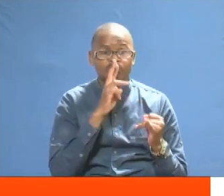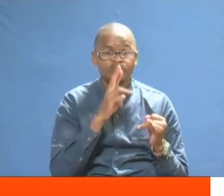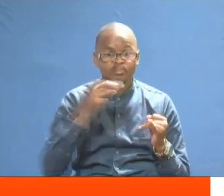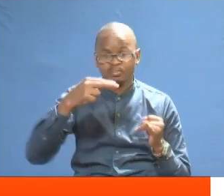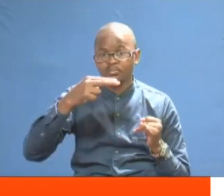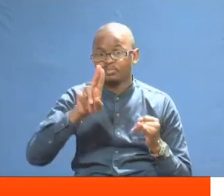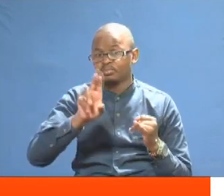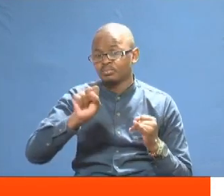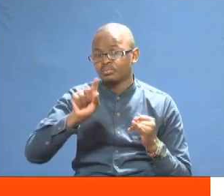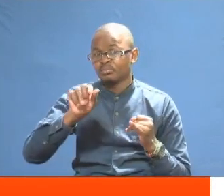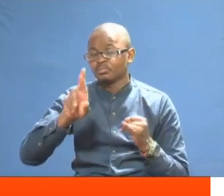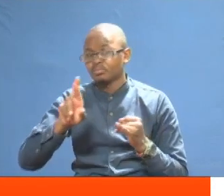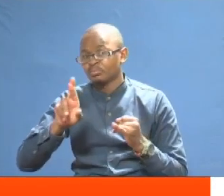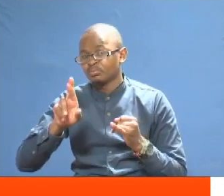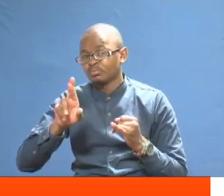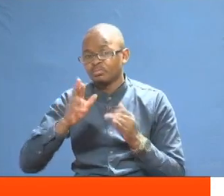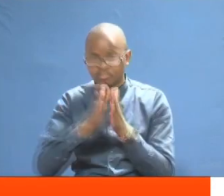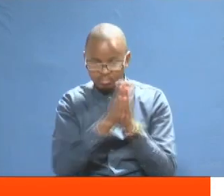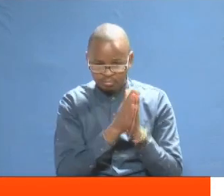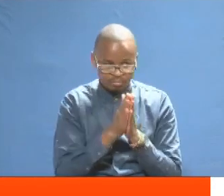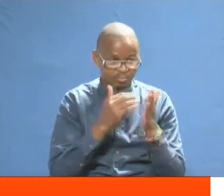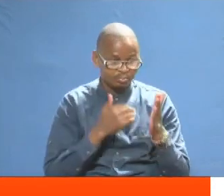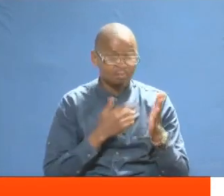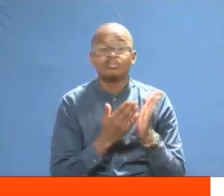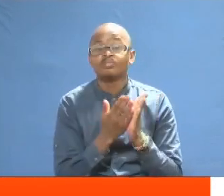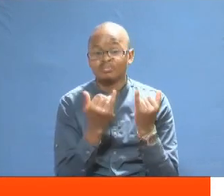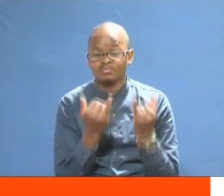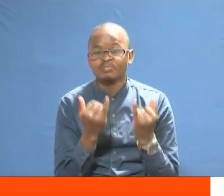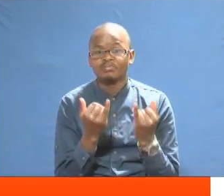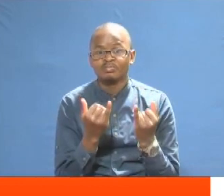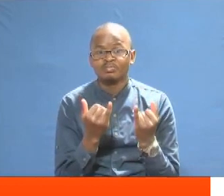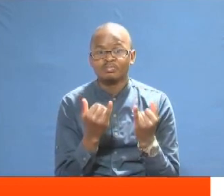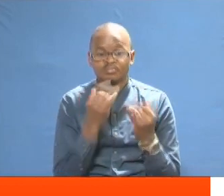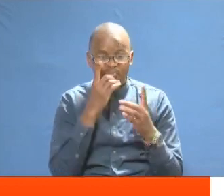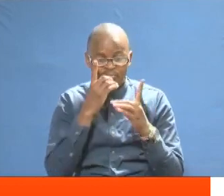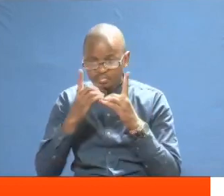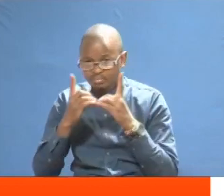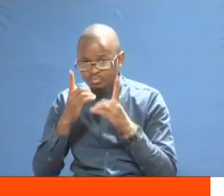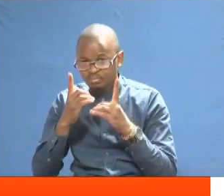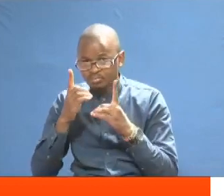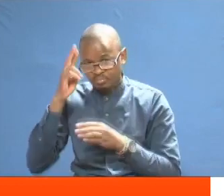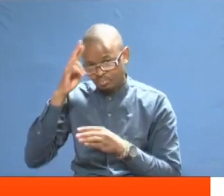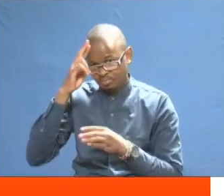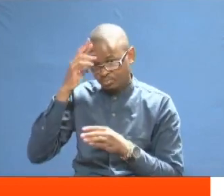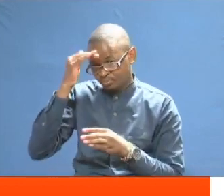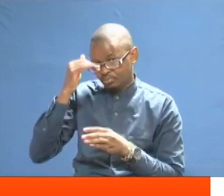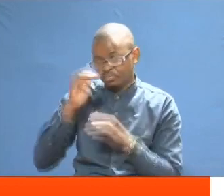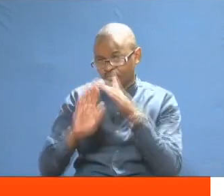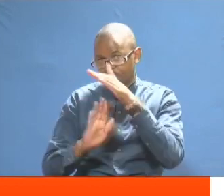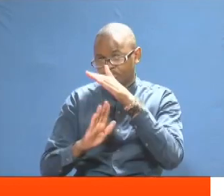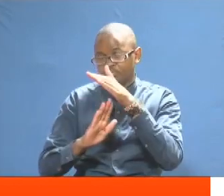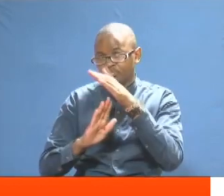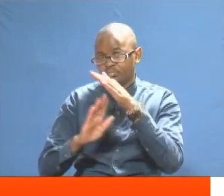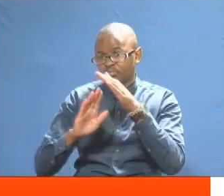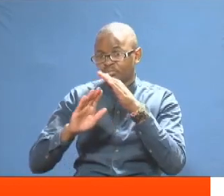Asla movement and Asla narrative that we have developed. And the conversation, the reason the Deputy President is being